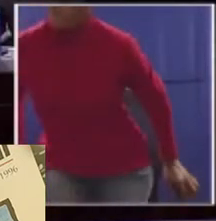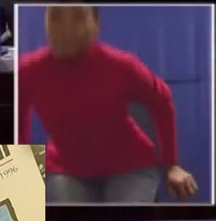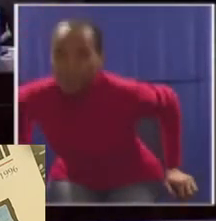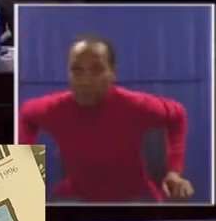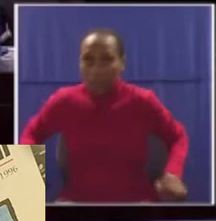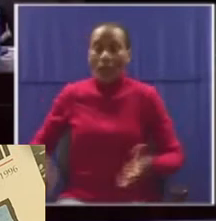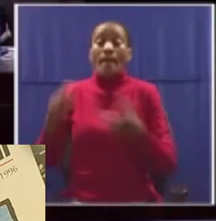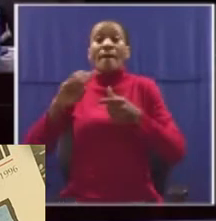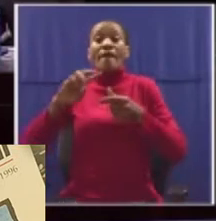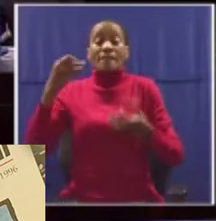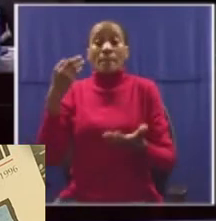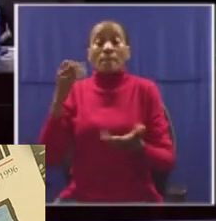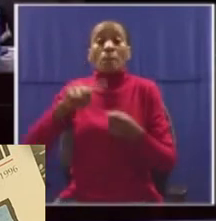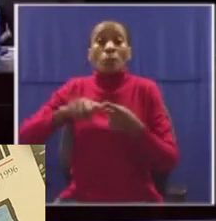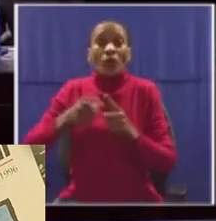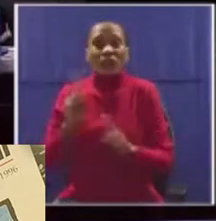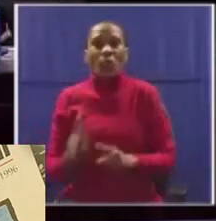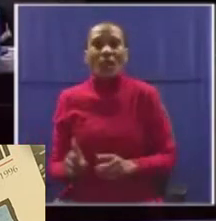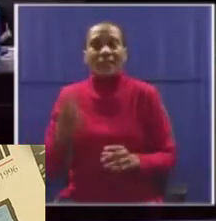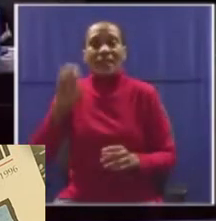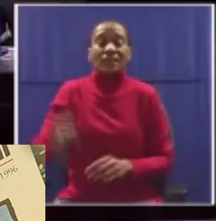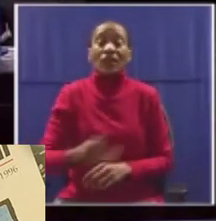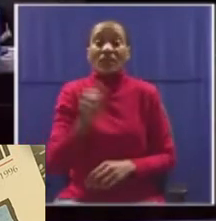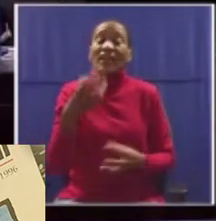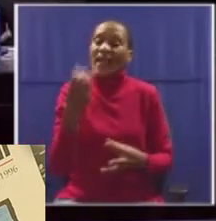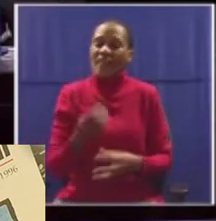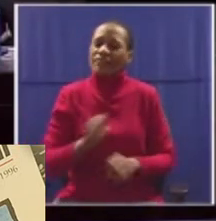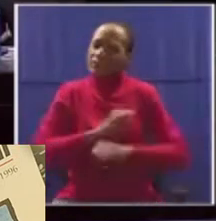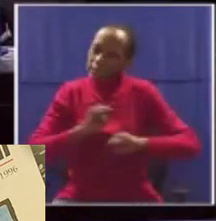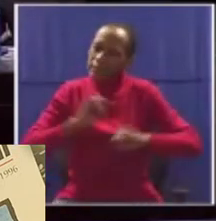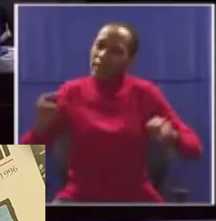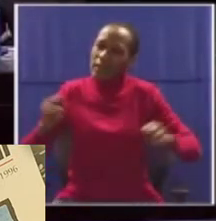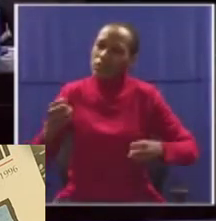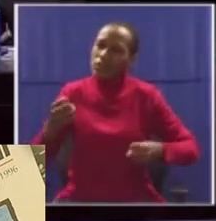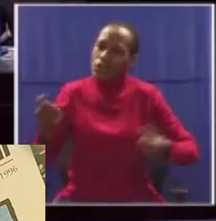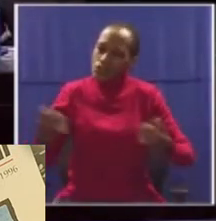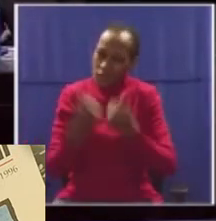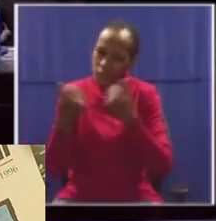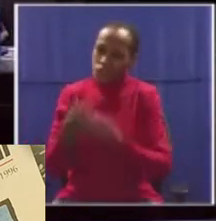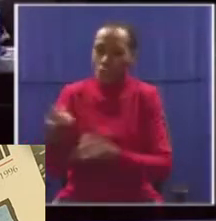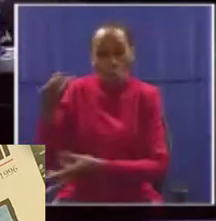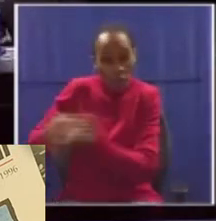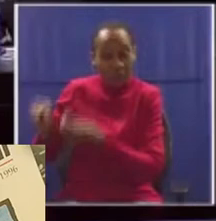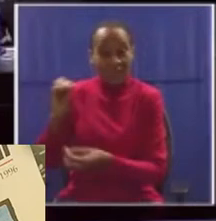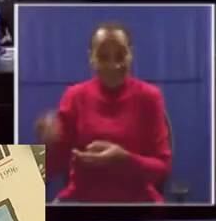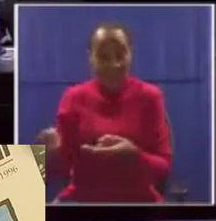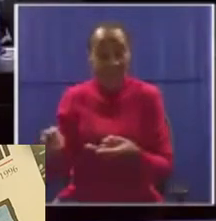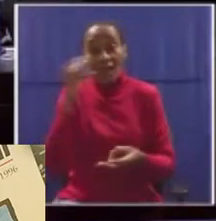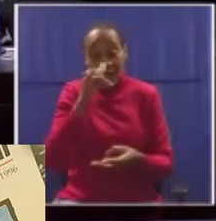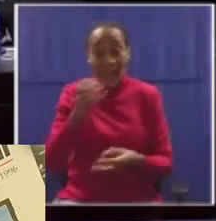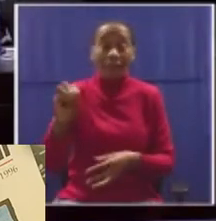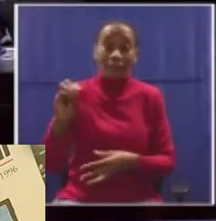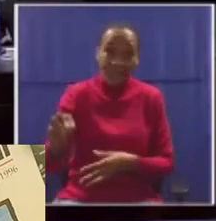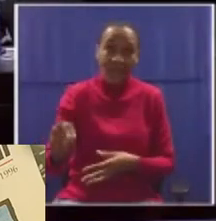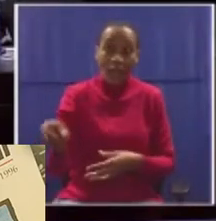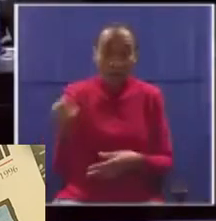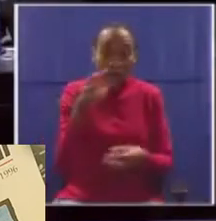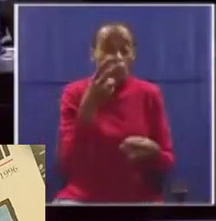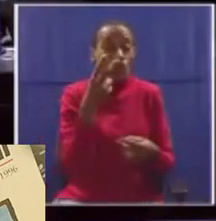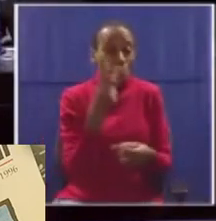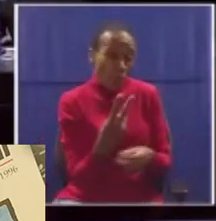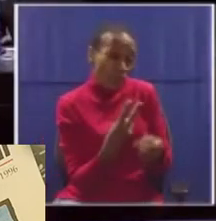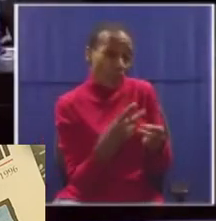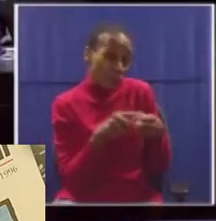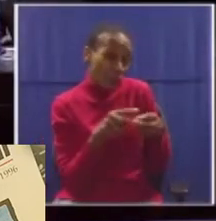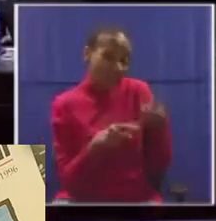the fact of the matter is that South Africa does have serious challenges of crime and Corruption and that these generate a lot of proceeds